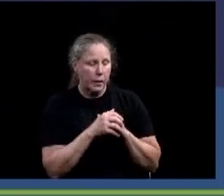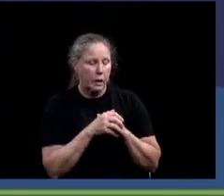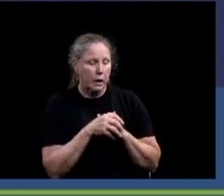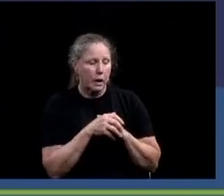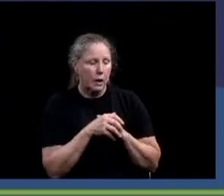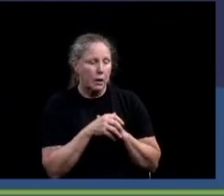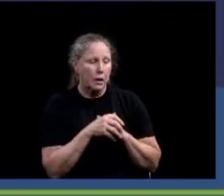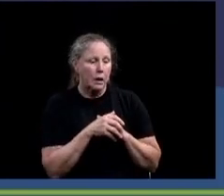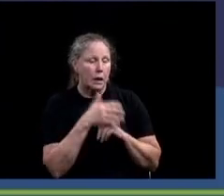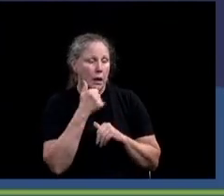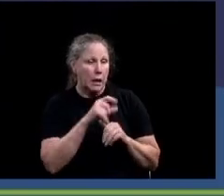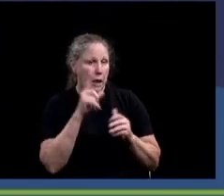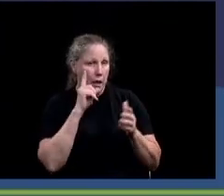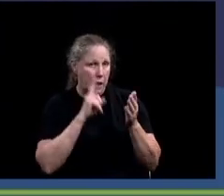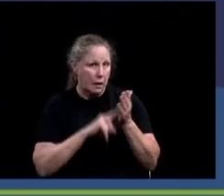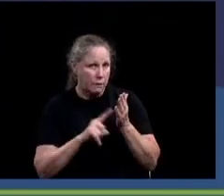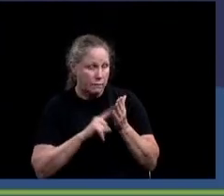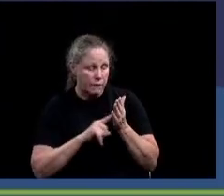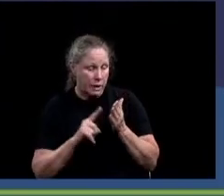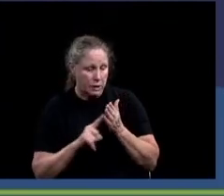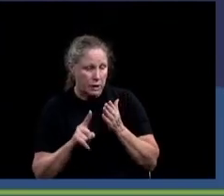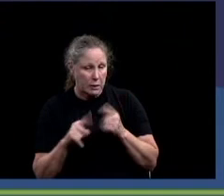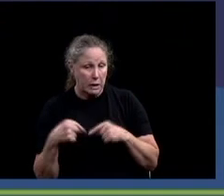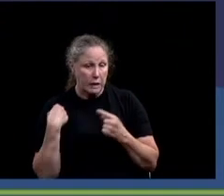4 years